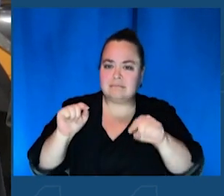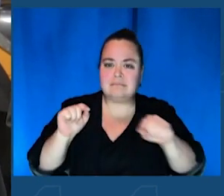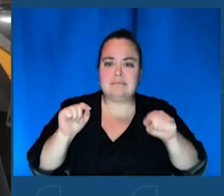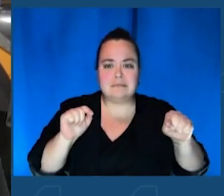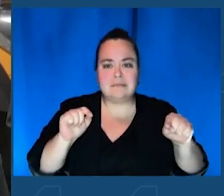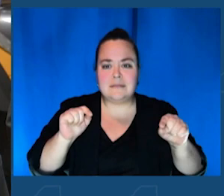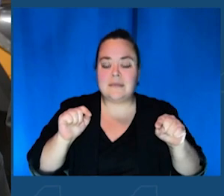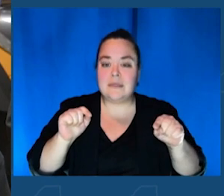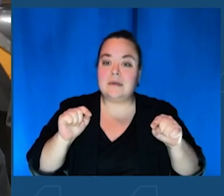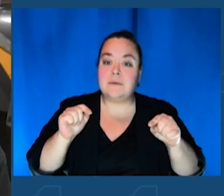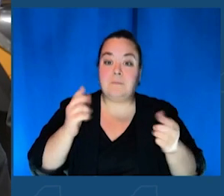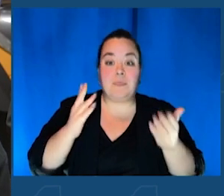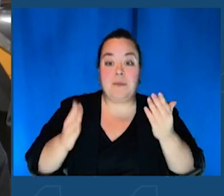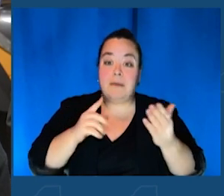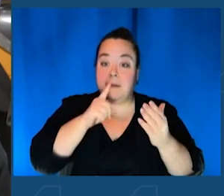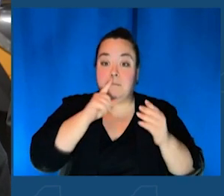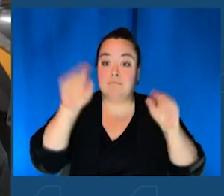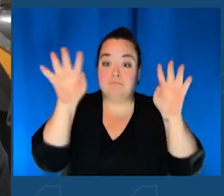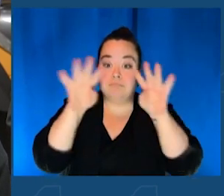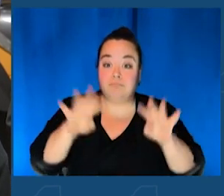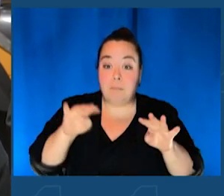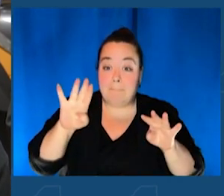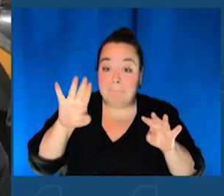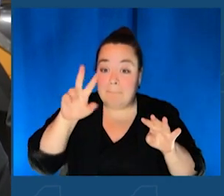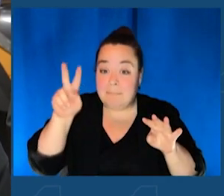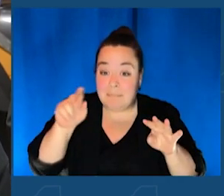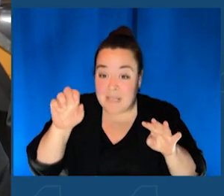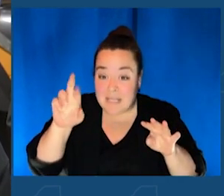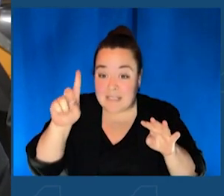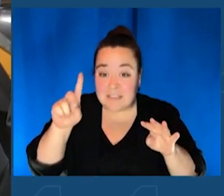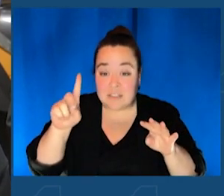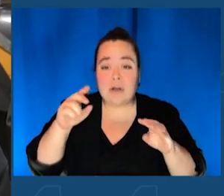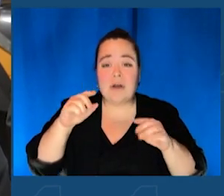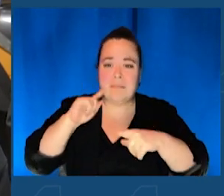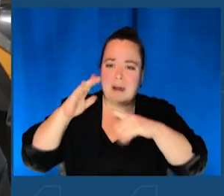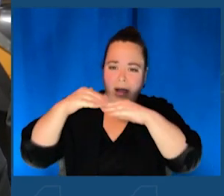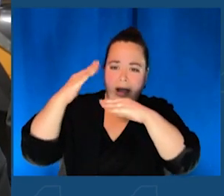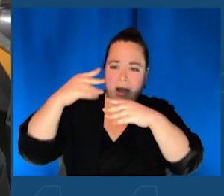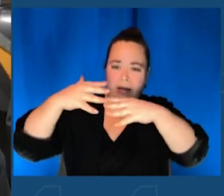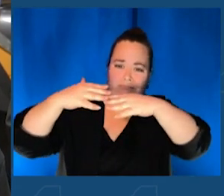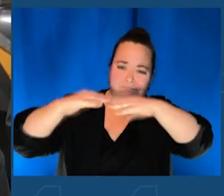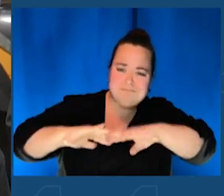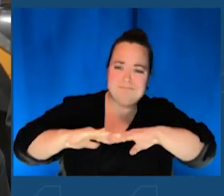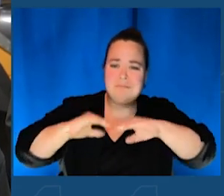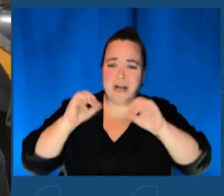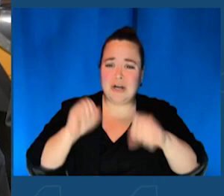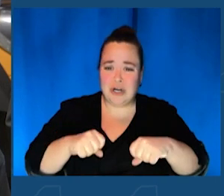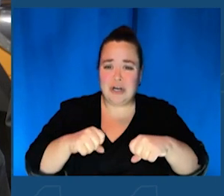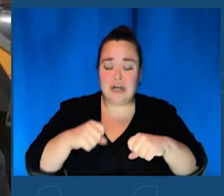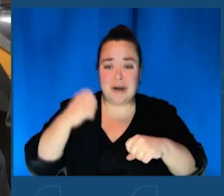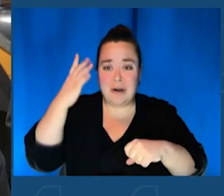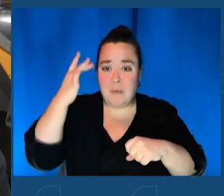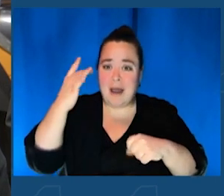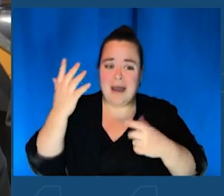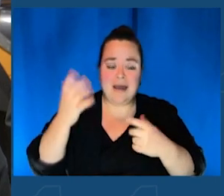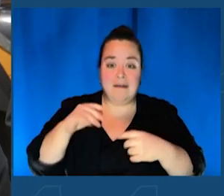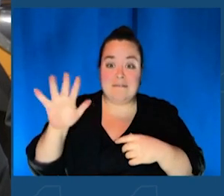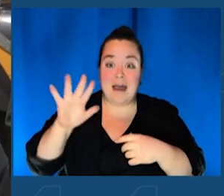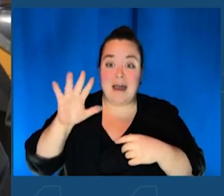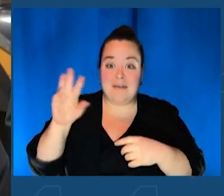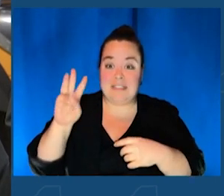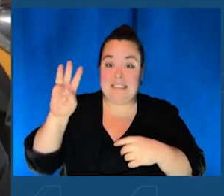may not be in blizzard conditions, these roofs can be collapsed when you put the weight of 5, 6, 7 feet of snow on them as